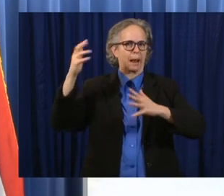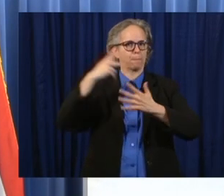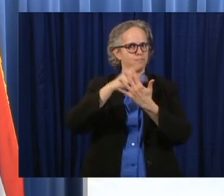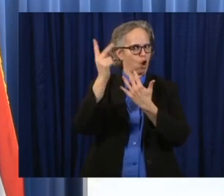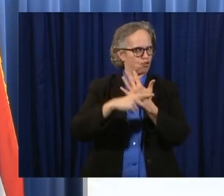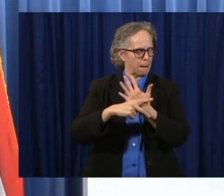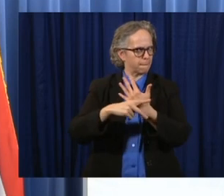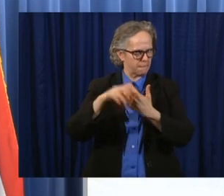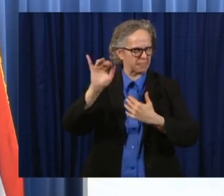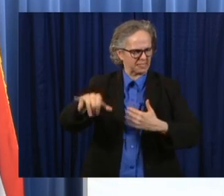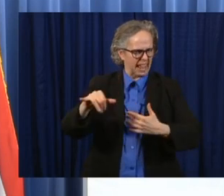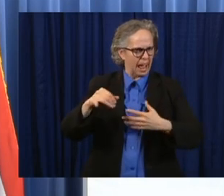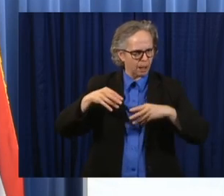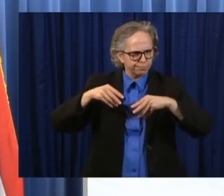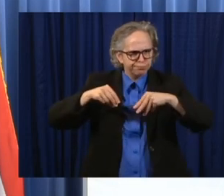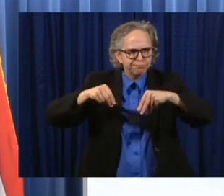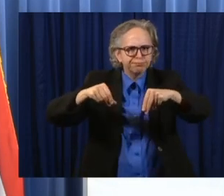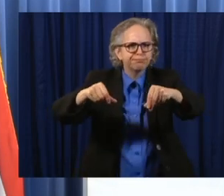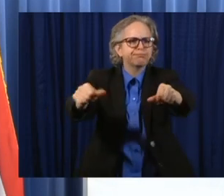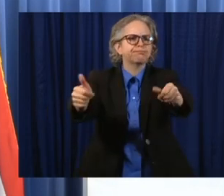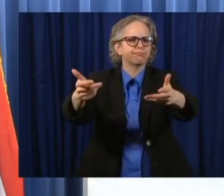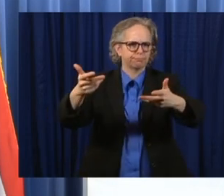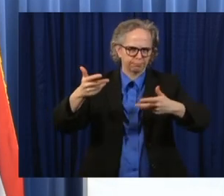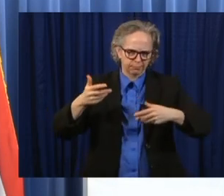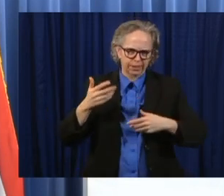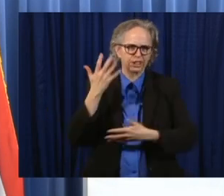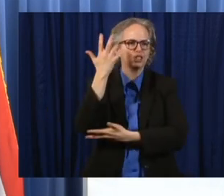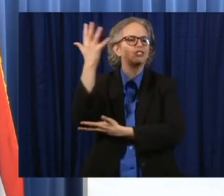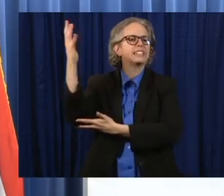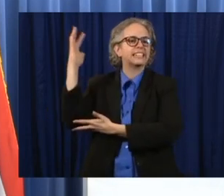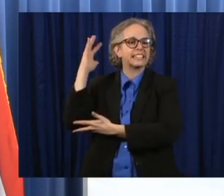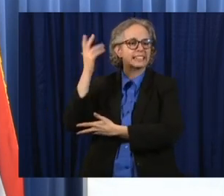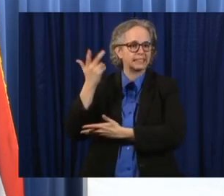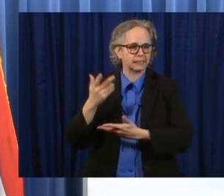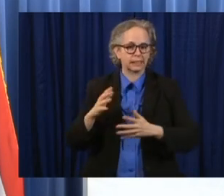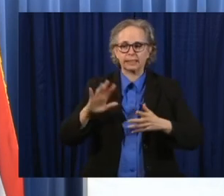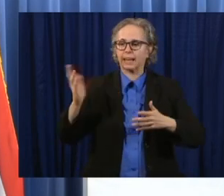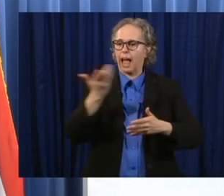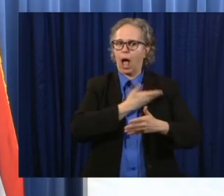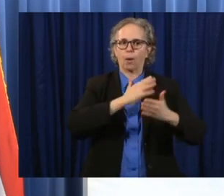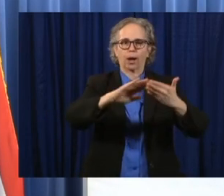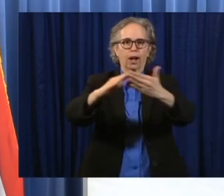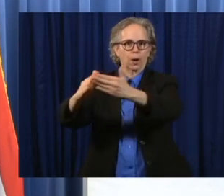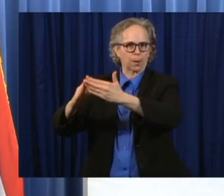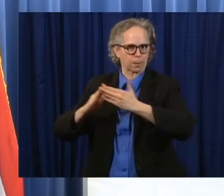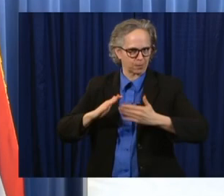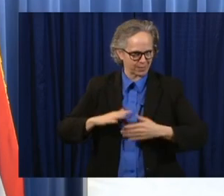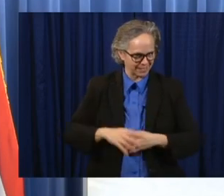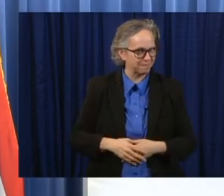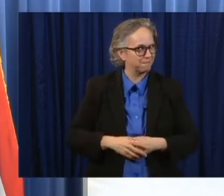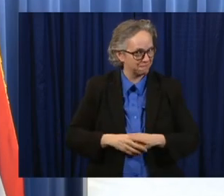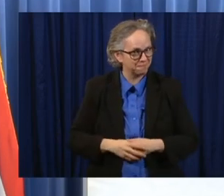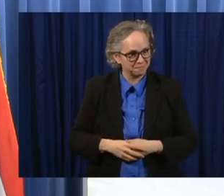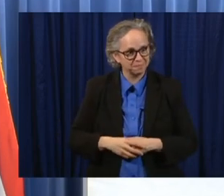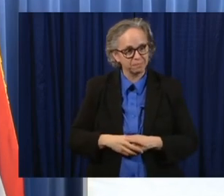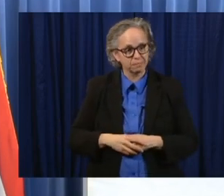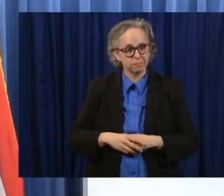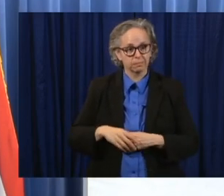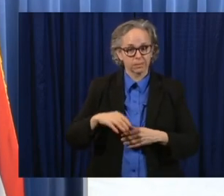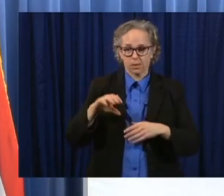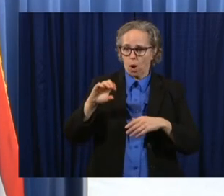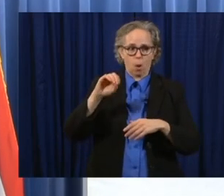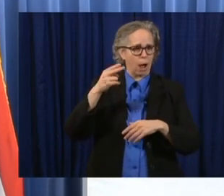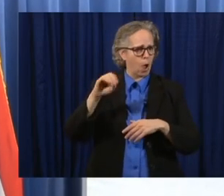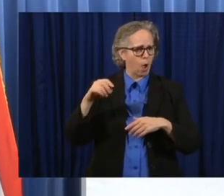investing in sound urban forestry. Ohioans have traditionally celebrated Arbor Day by planting